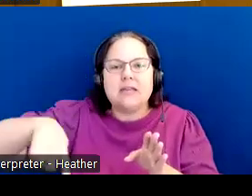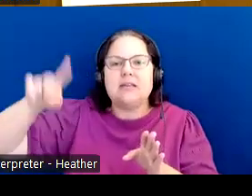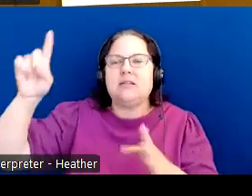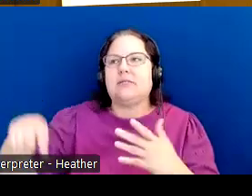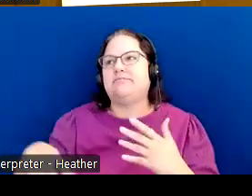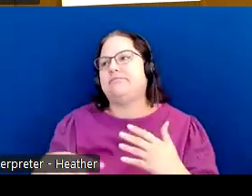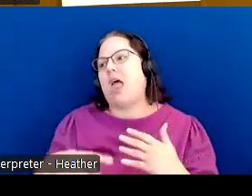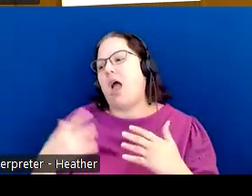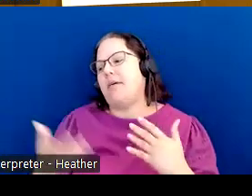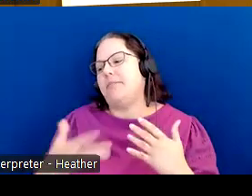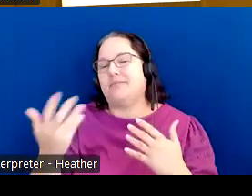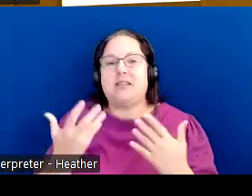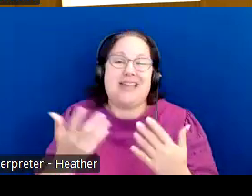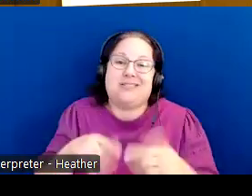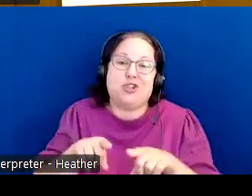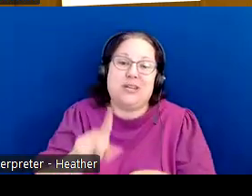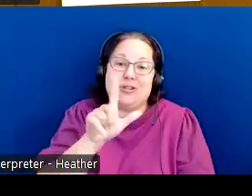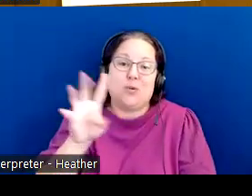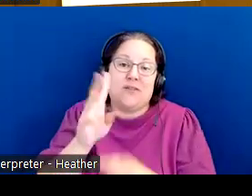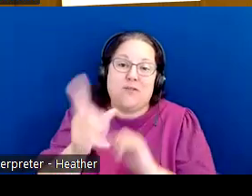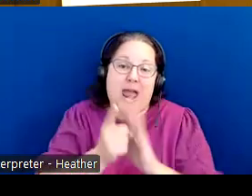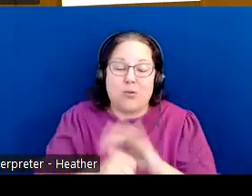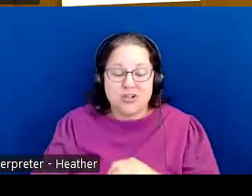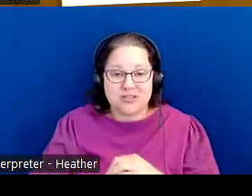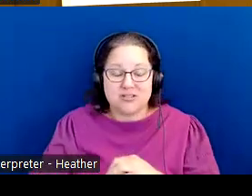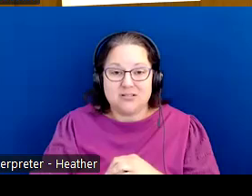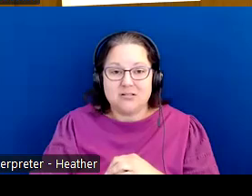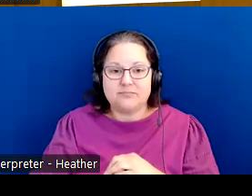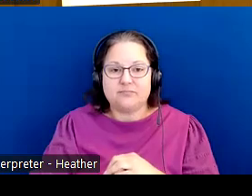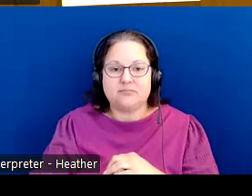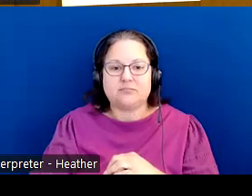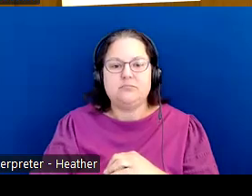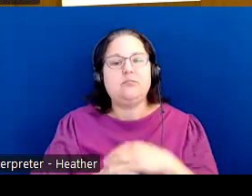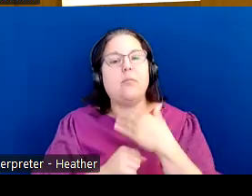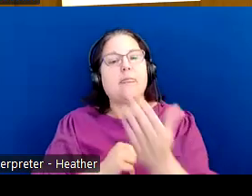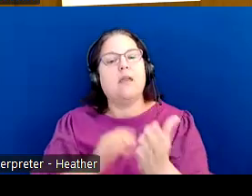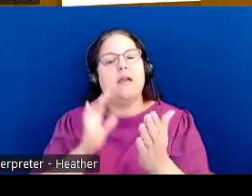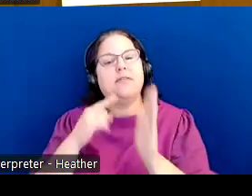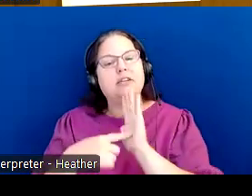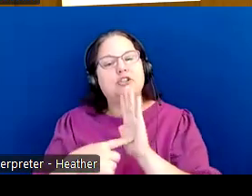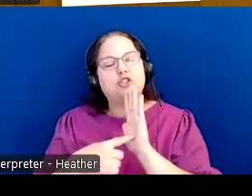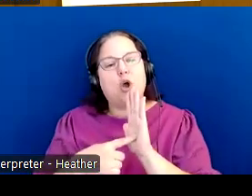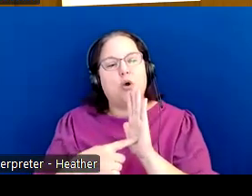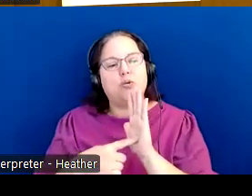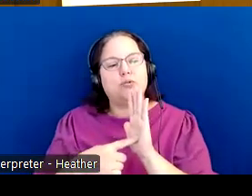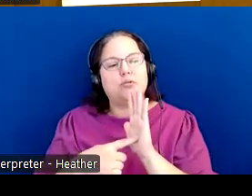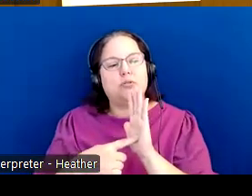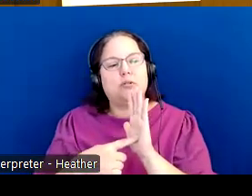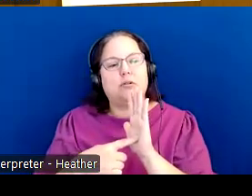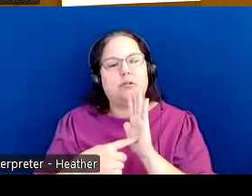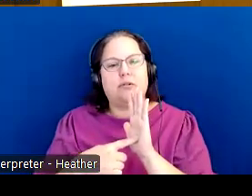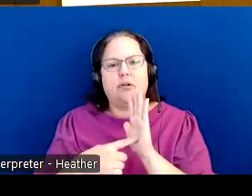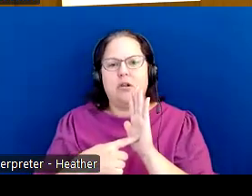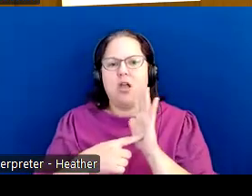throughout the 24 hours. And this diagram just shows the importance of all